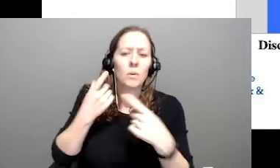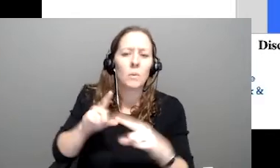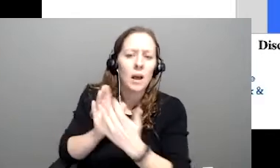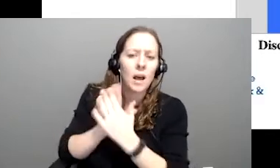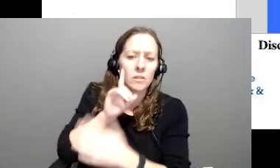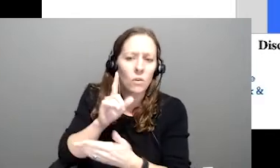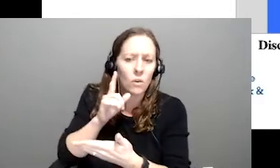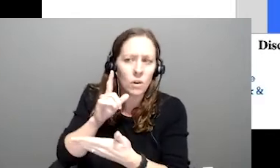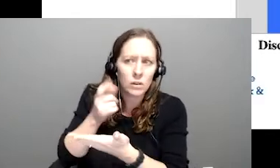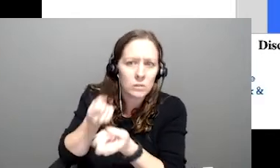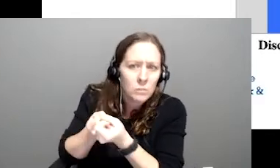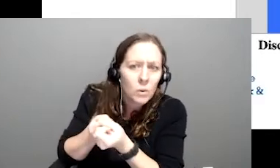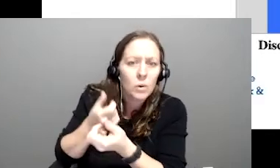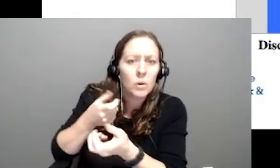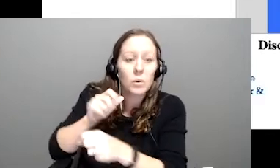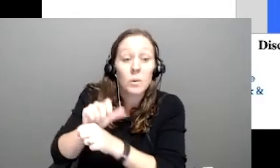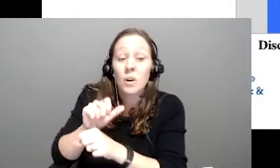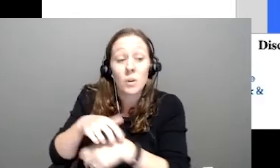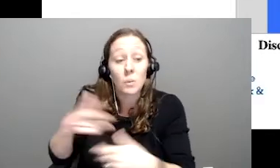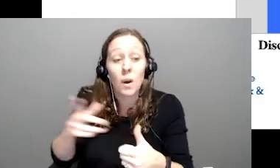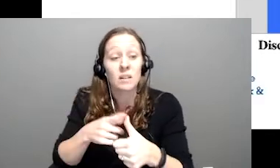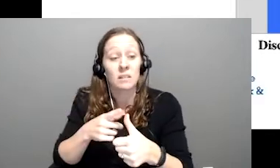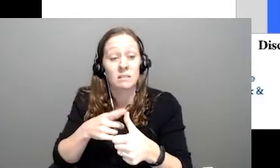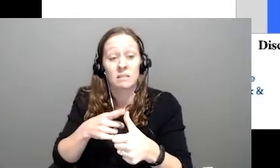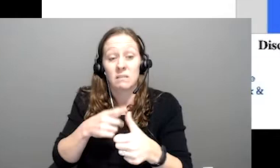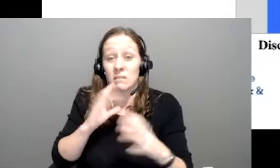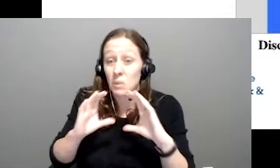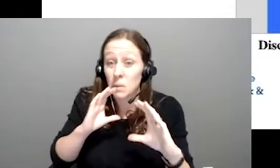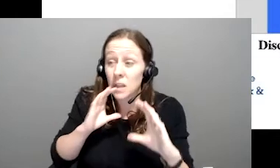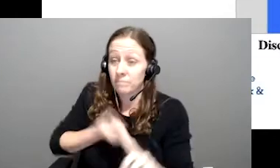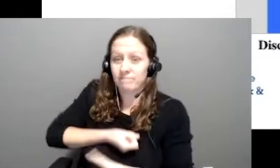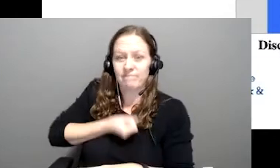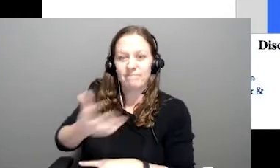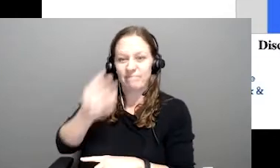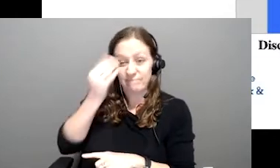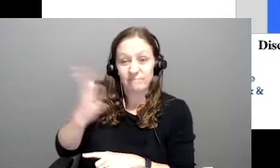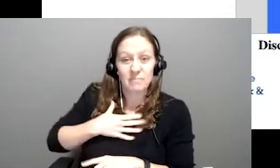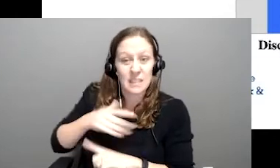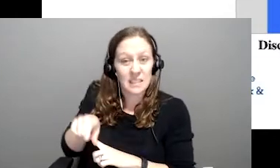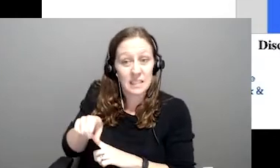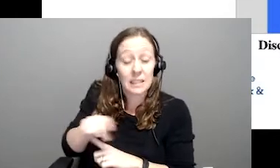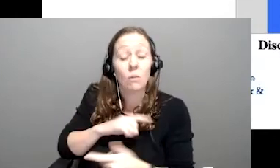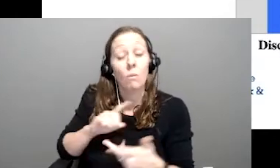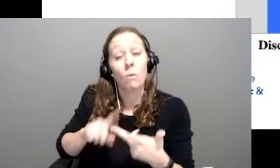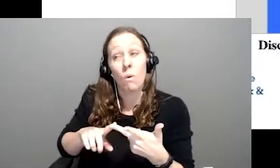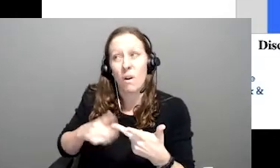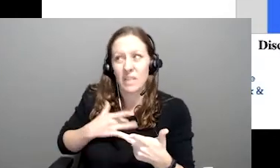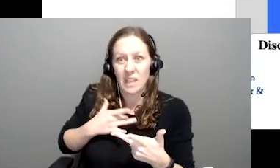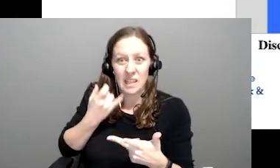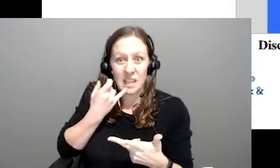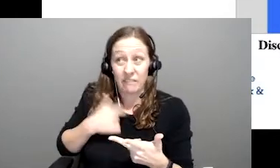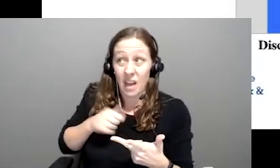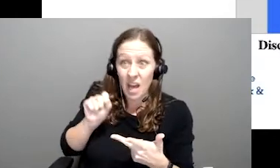accessing help or assistance at work included difficulties with communicating and disclosing need, the perceived cost of accommodation. So